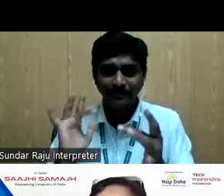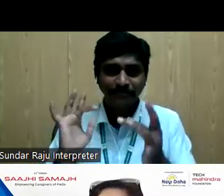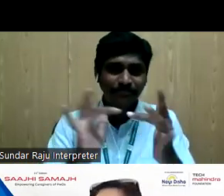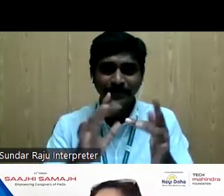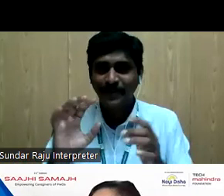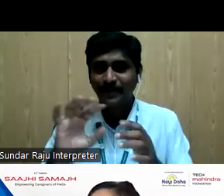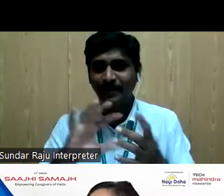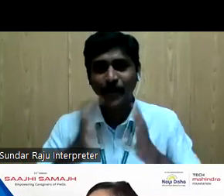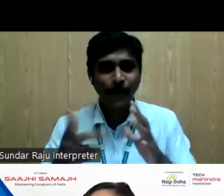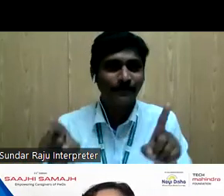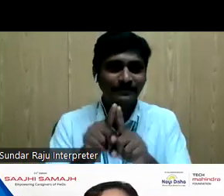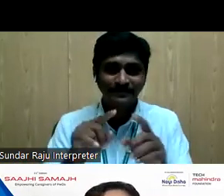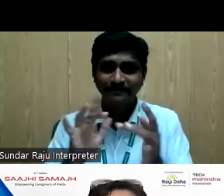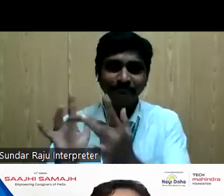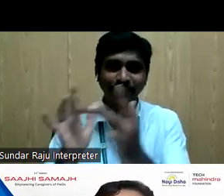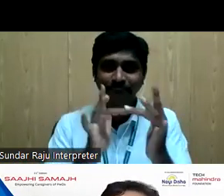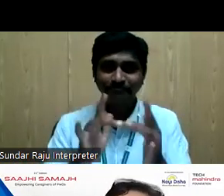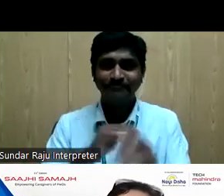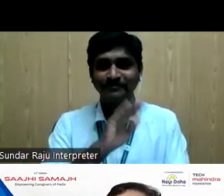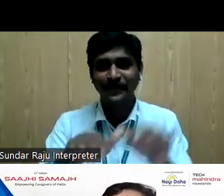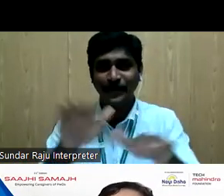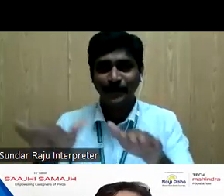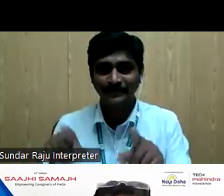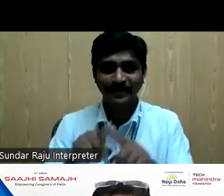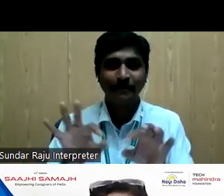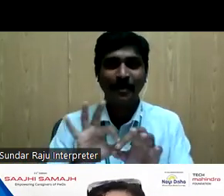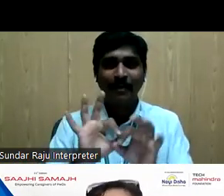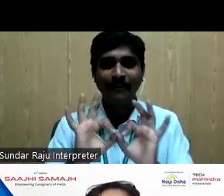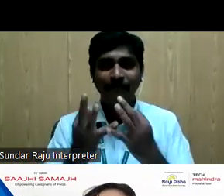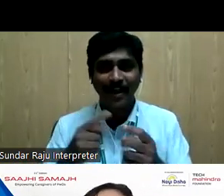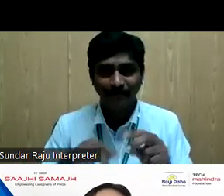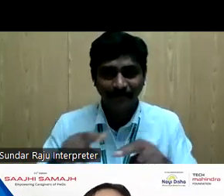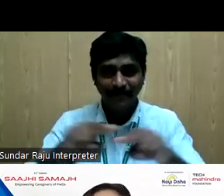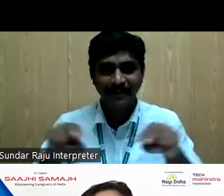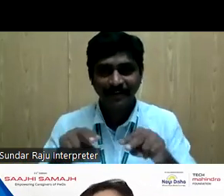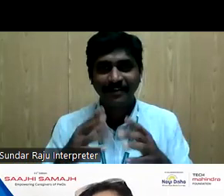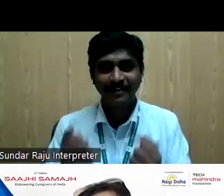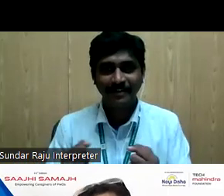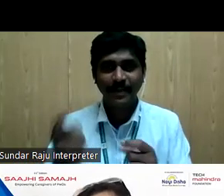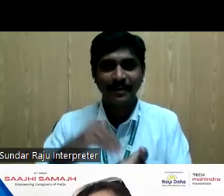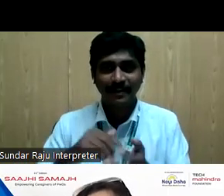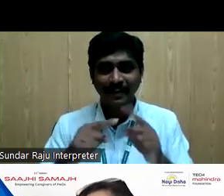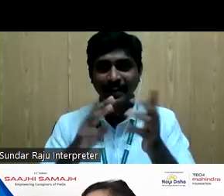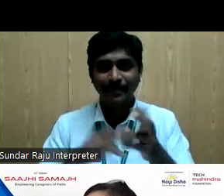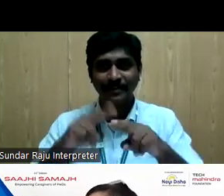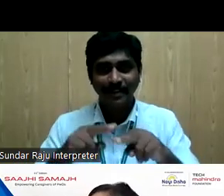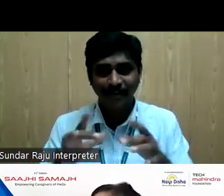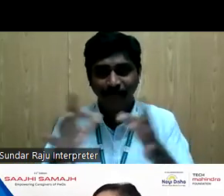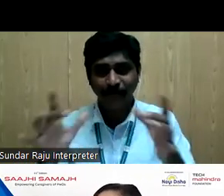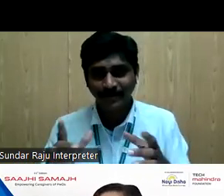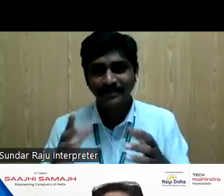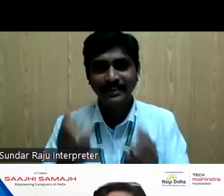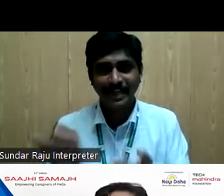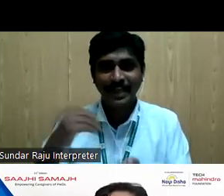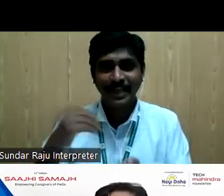support families. Once again, I would like to thank Tech Mahindra Foundation. Thank you, Chetan. Thank you, Neha, for the opportunity